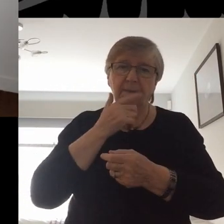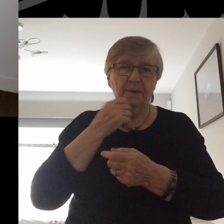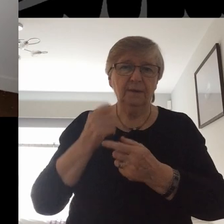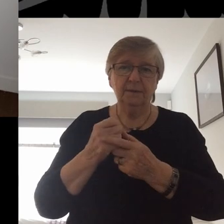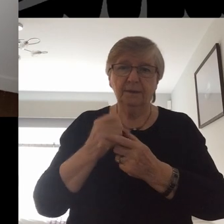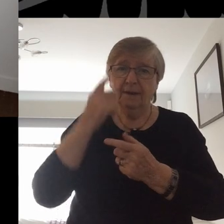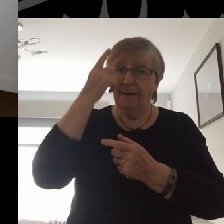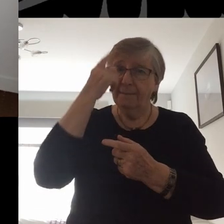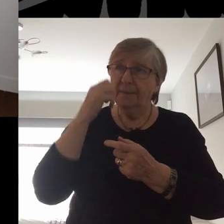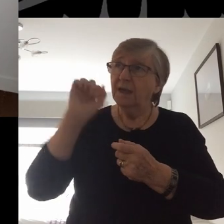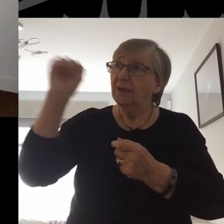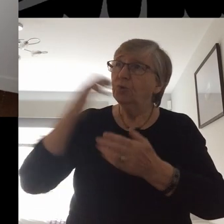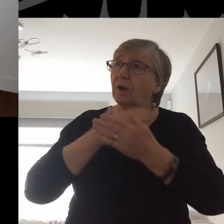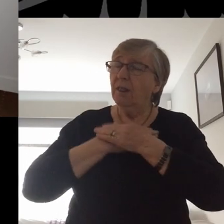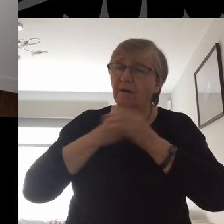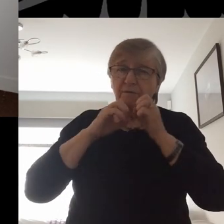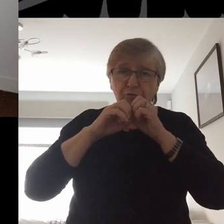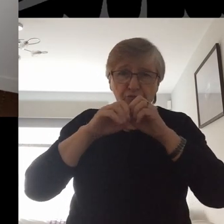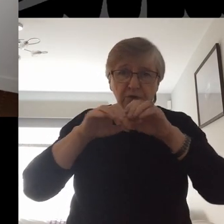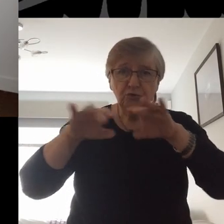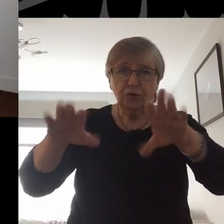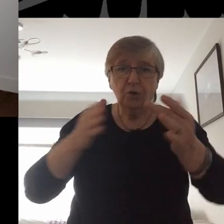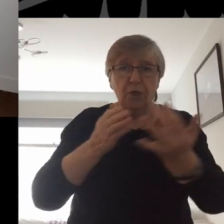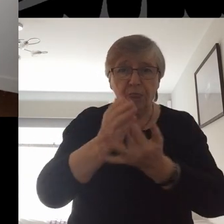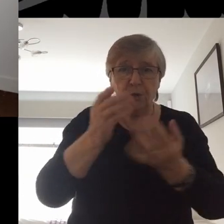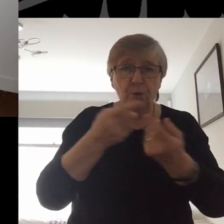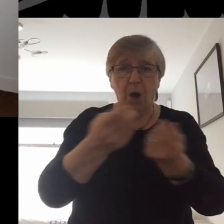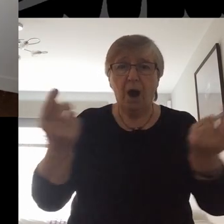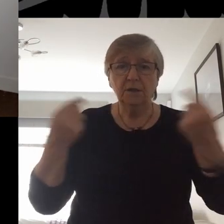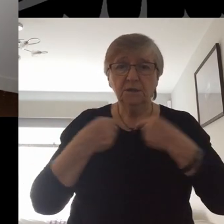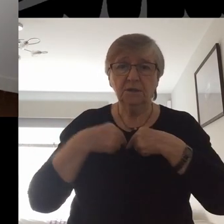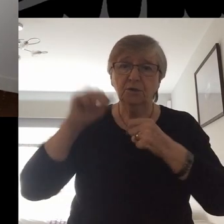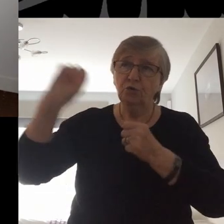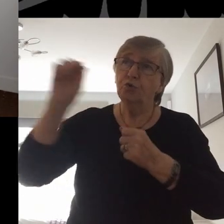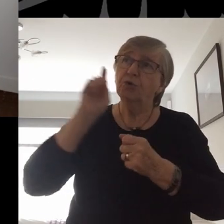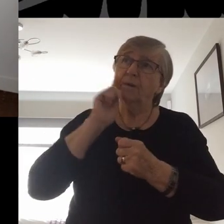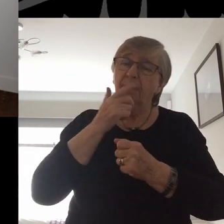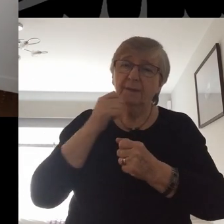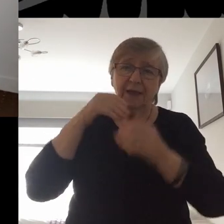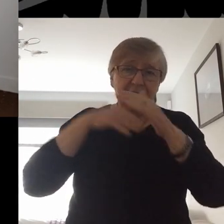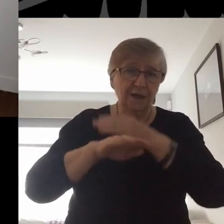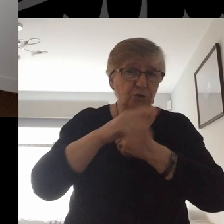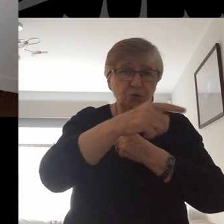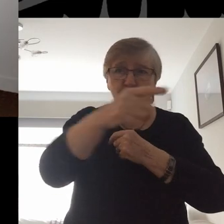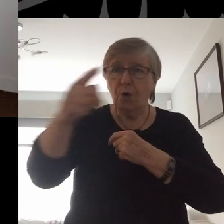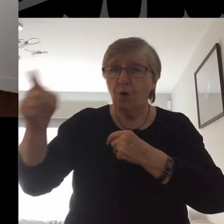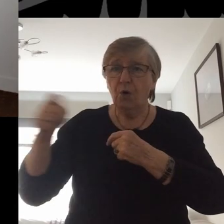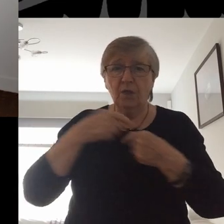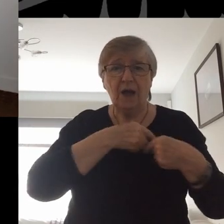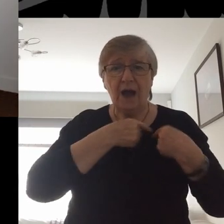May it reach out through your people into every heart and every space.